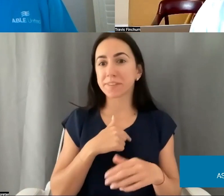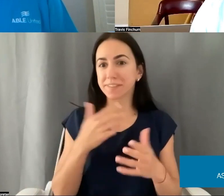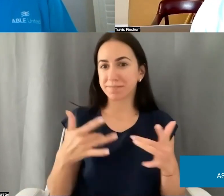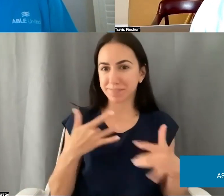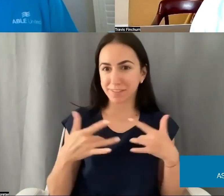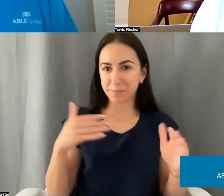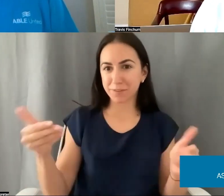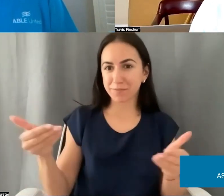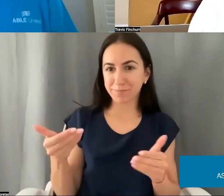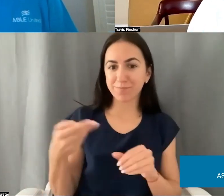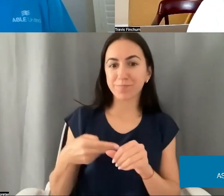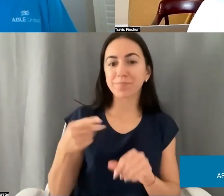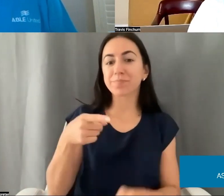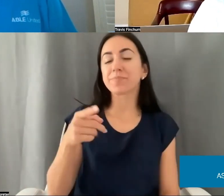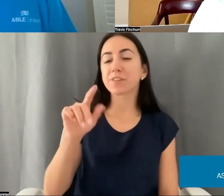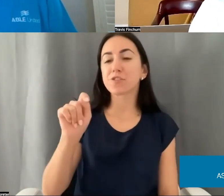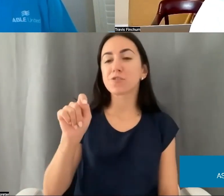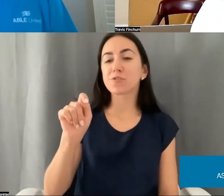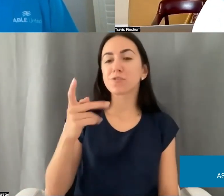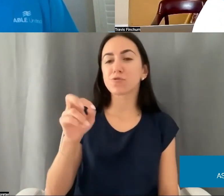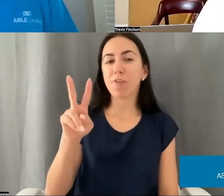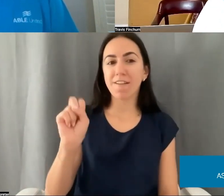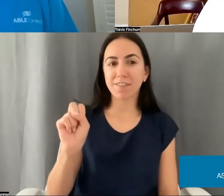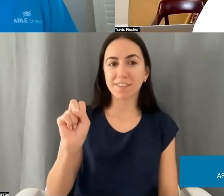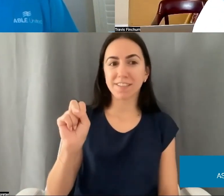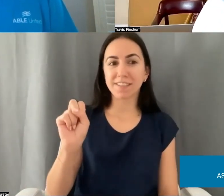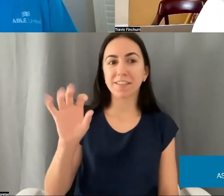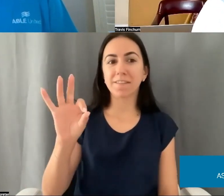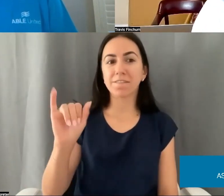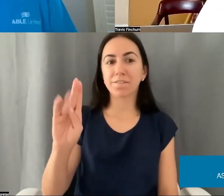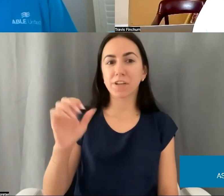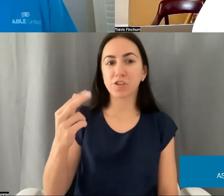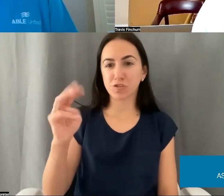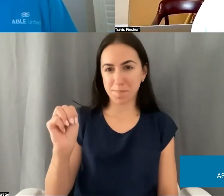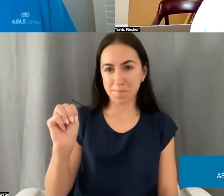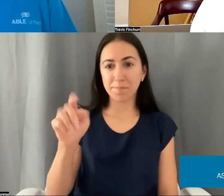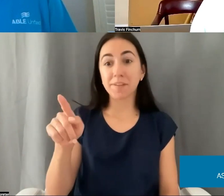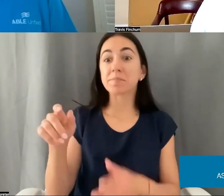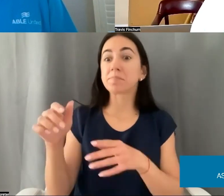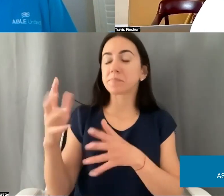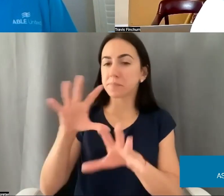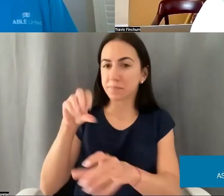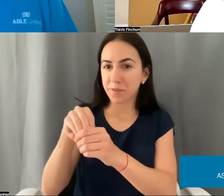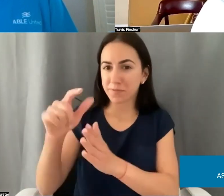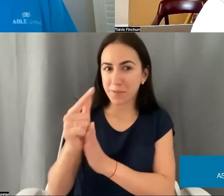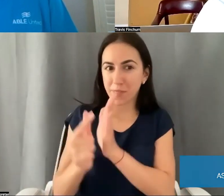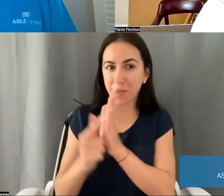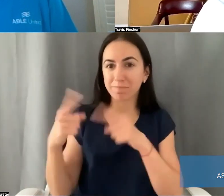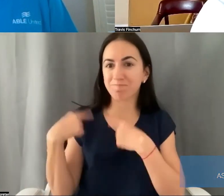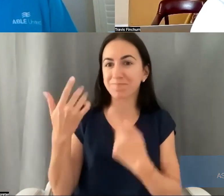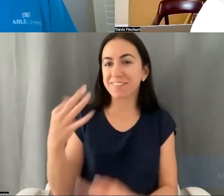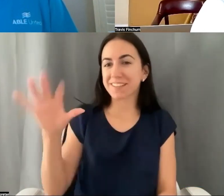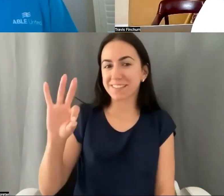by our good friend, Mr. Travis D. Finchum. Travis has been practicing law since 1996 and has been